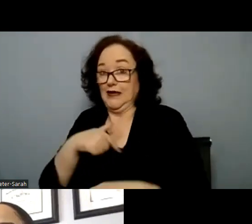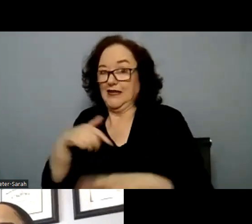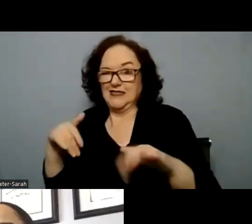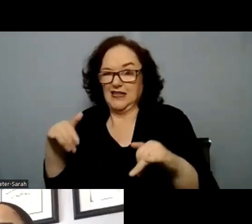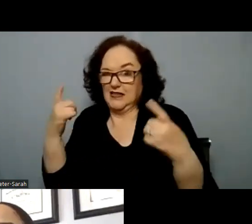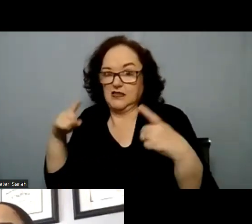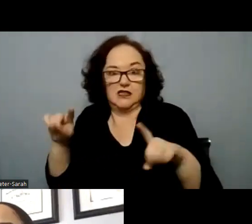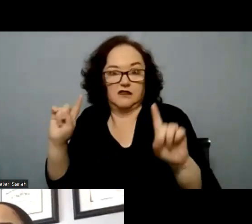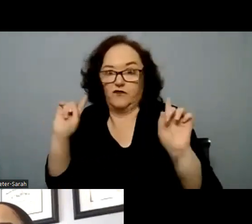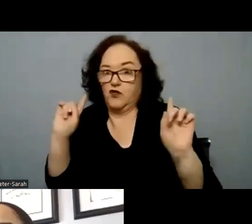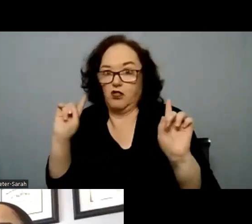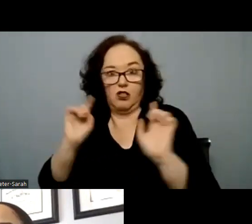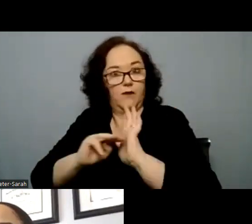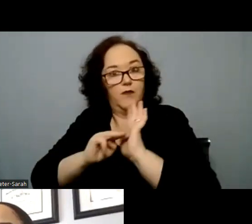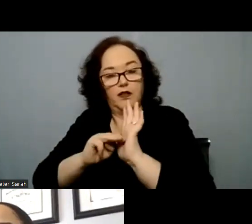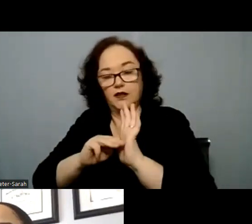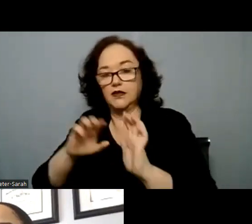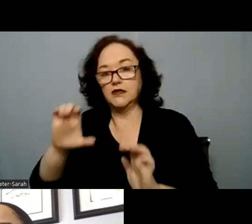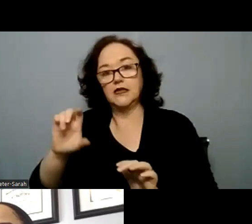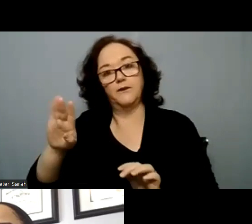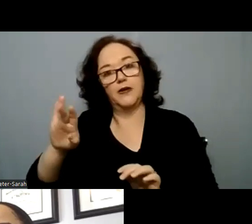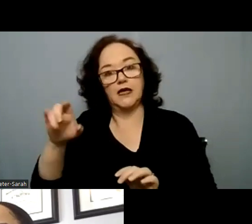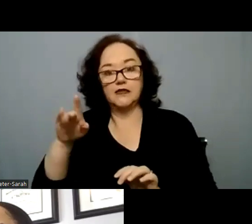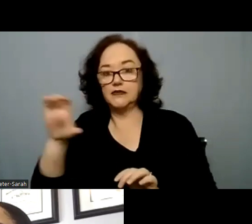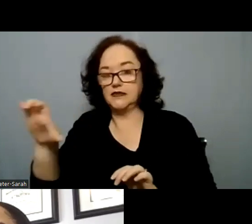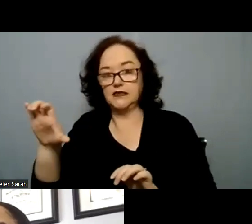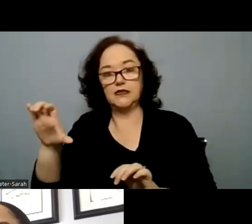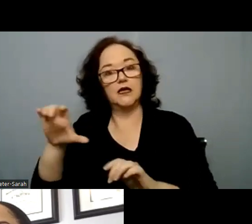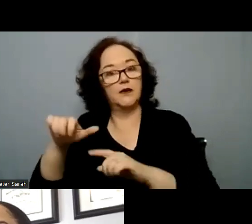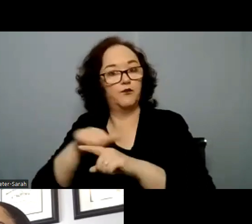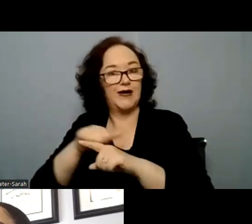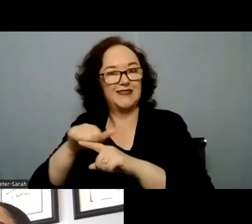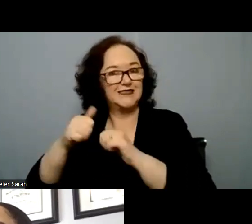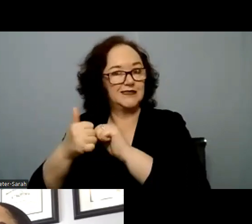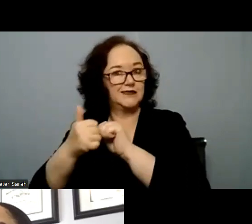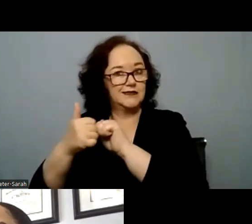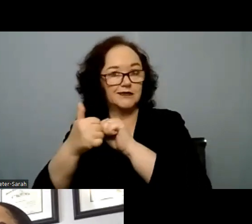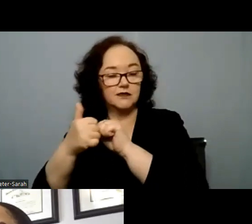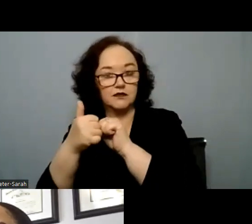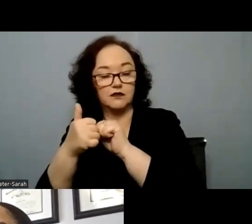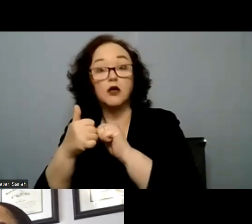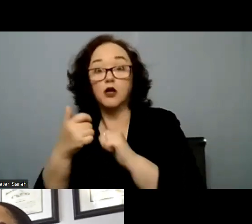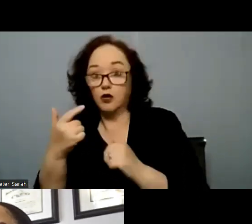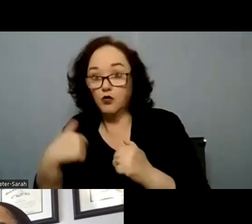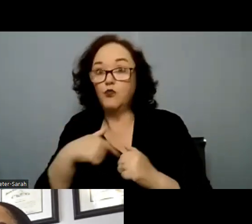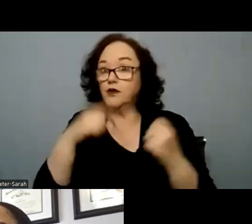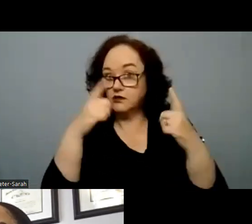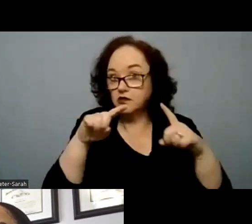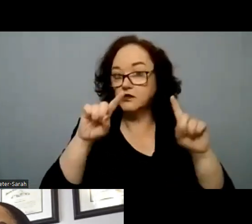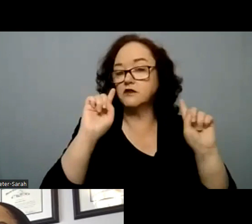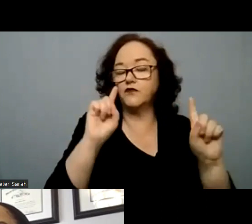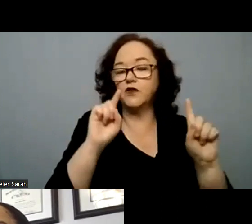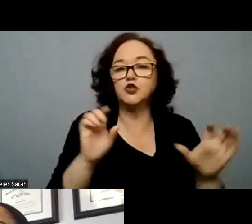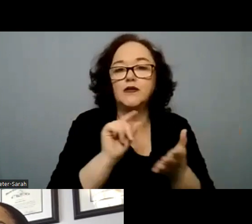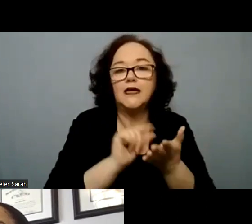in modeling the CCBHC practice together. We have been successful in doing increments